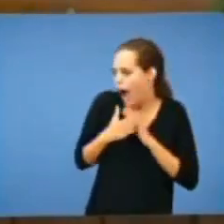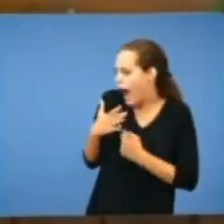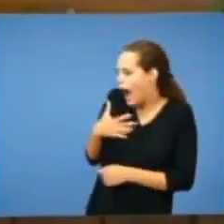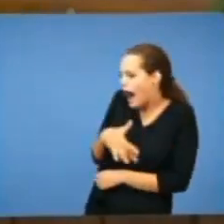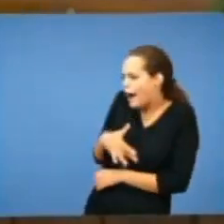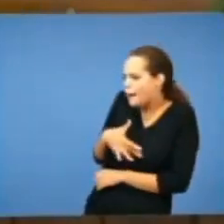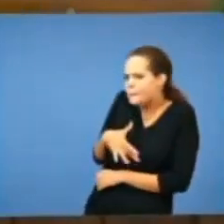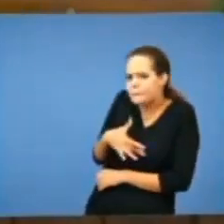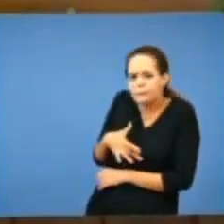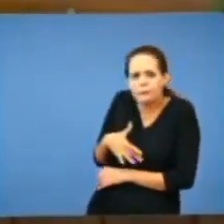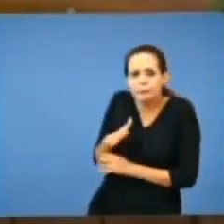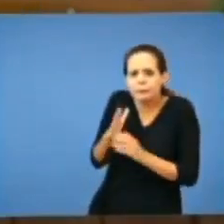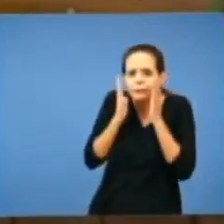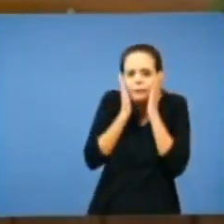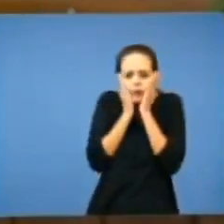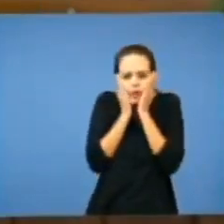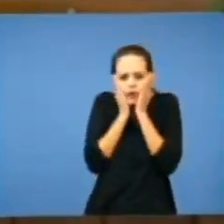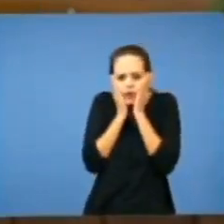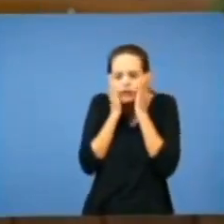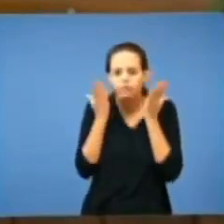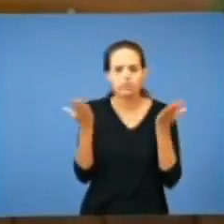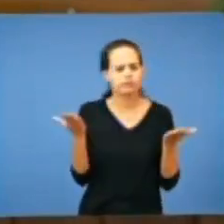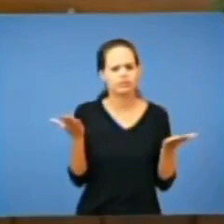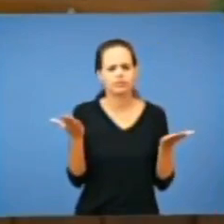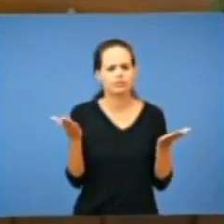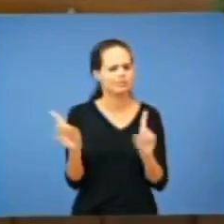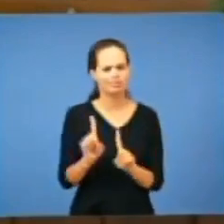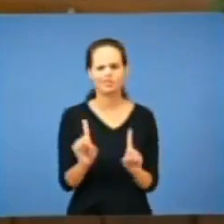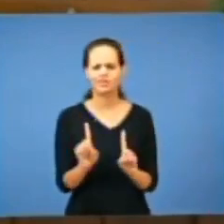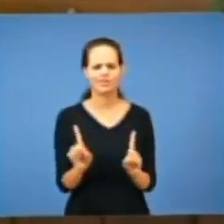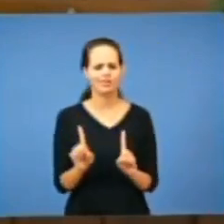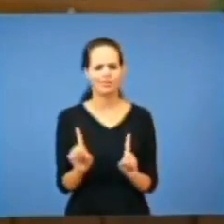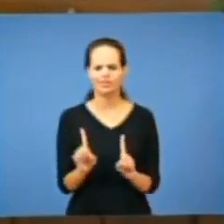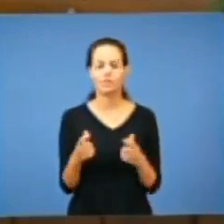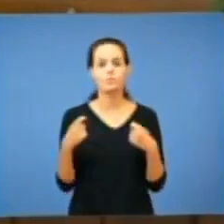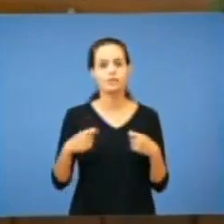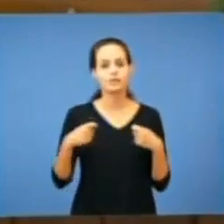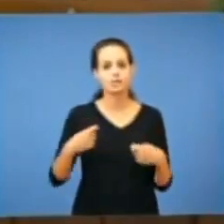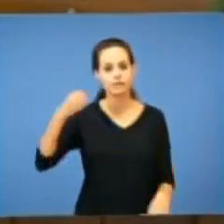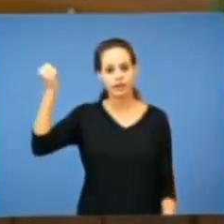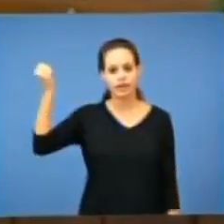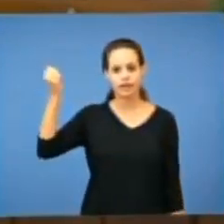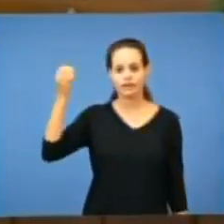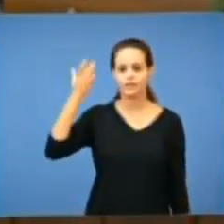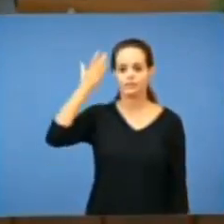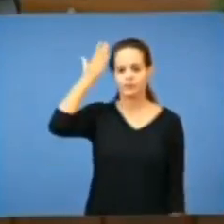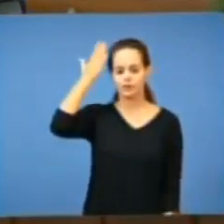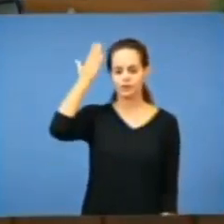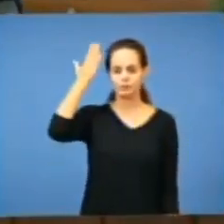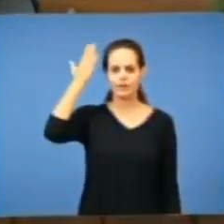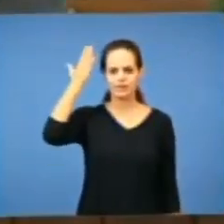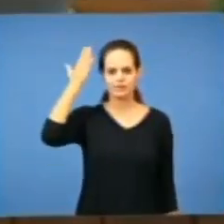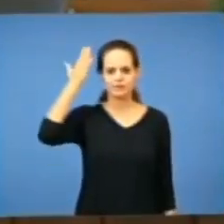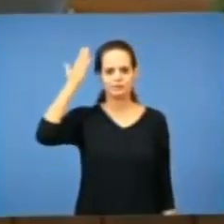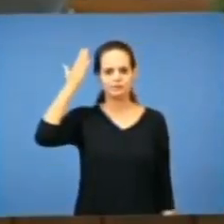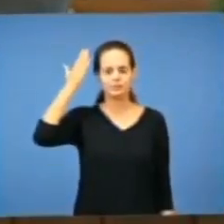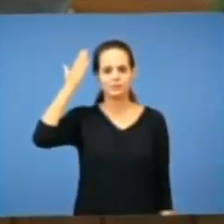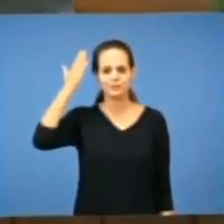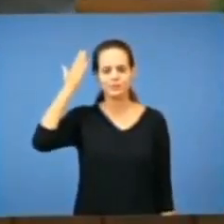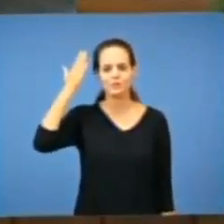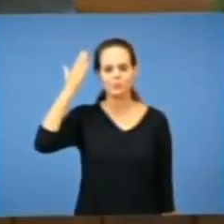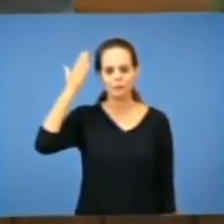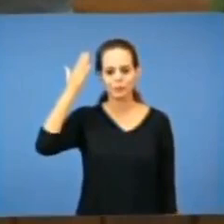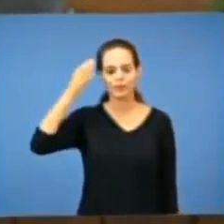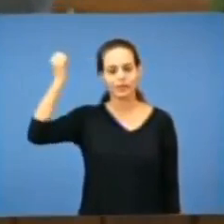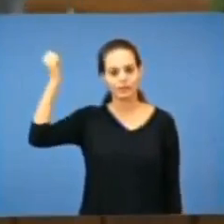saw in their life. They never see. It's on his head, that people had. We need to speak of a people